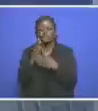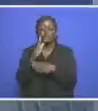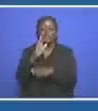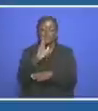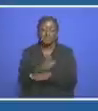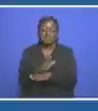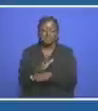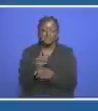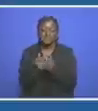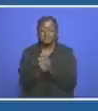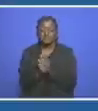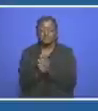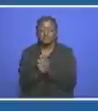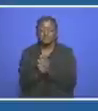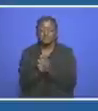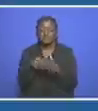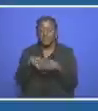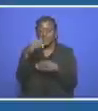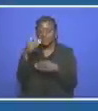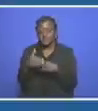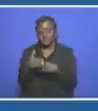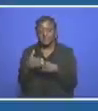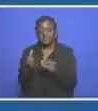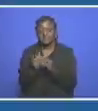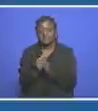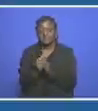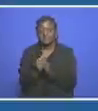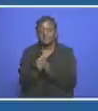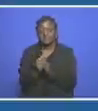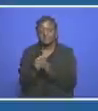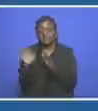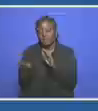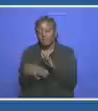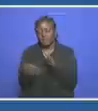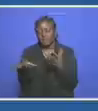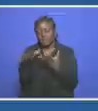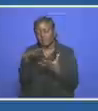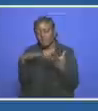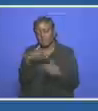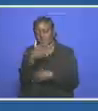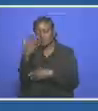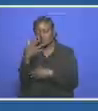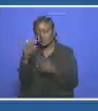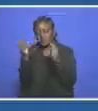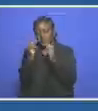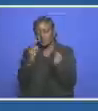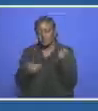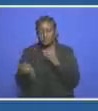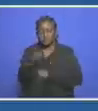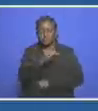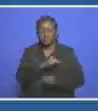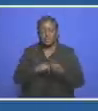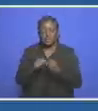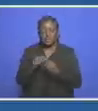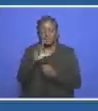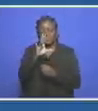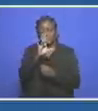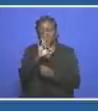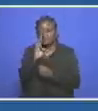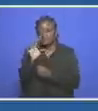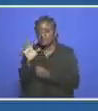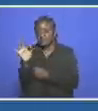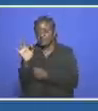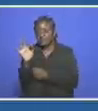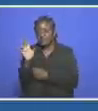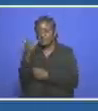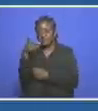Basil. Good evening, Amajal. Outside of our studios, we are under cloudy skies with some thunderstorm activity. 79 degrees is the temperature,